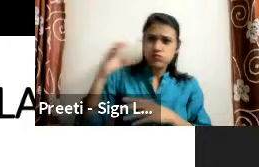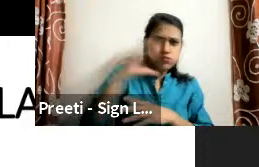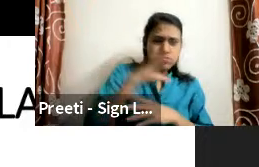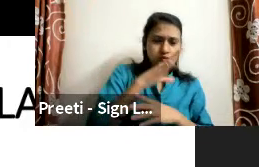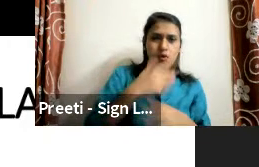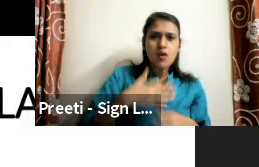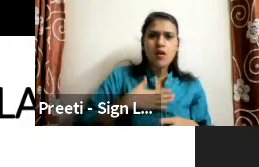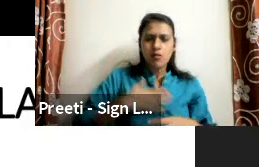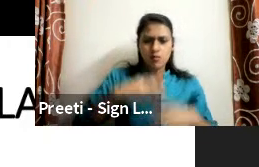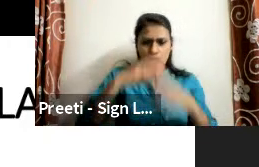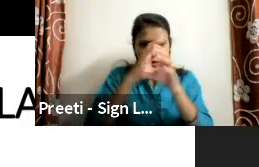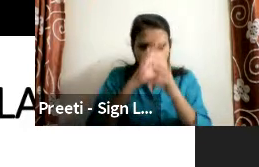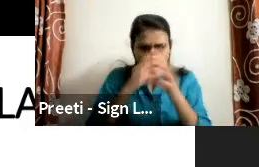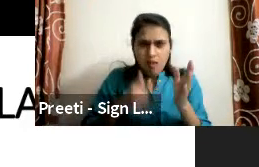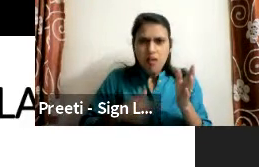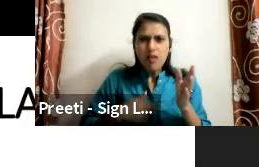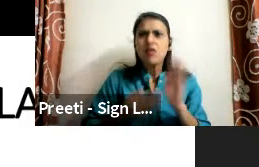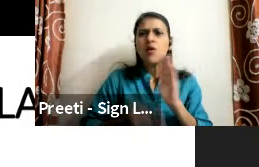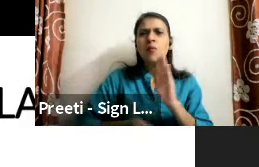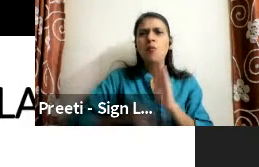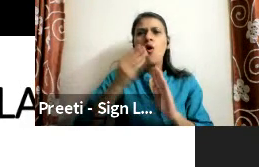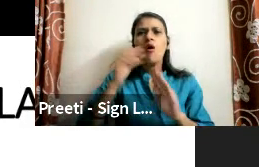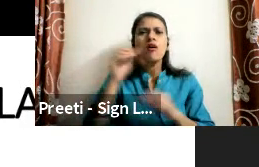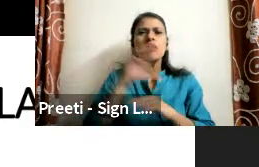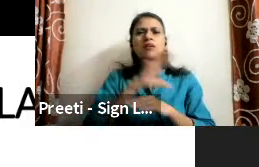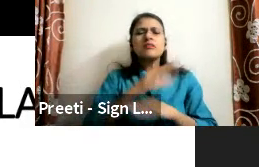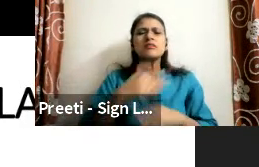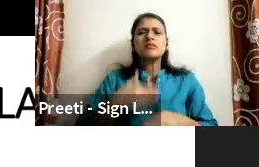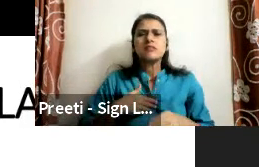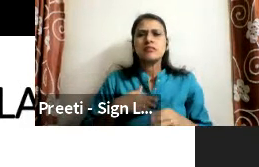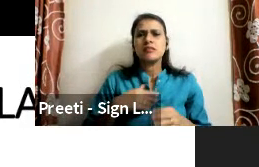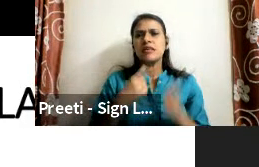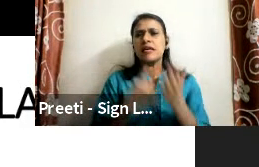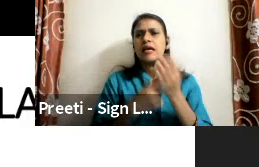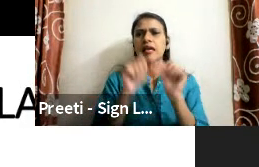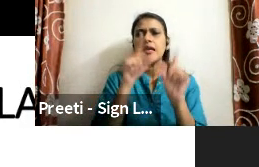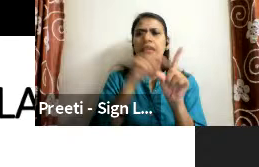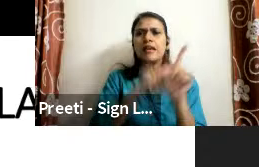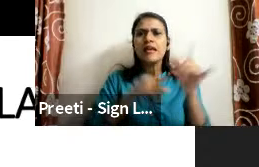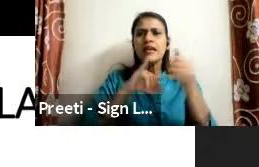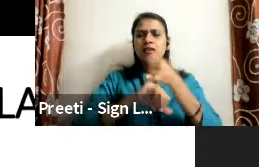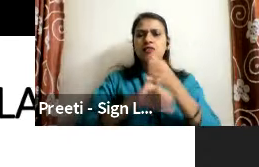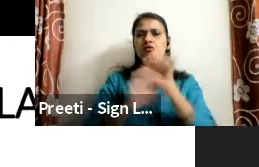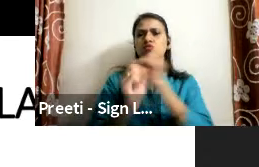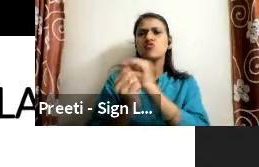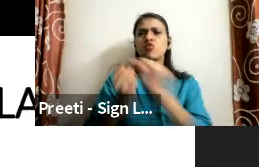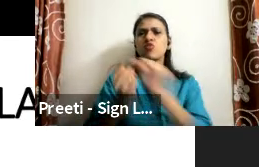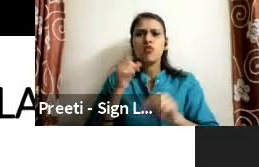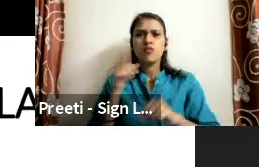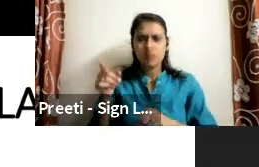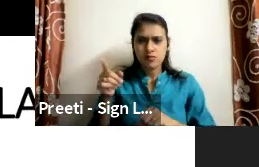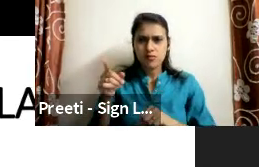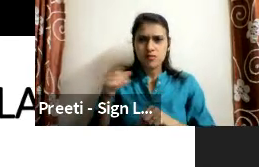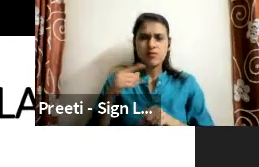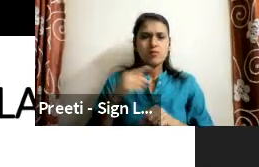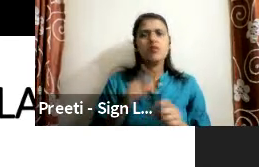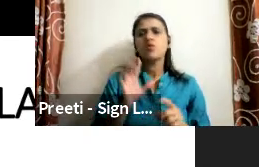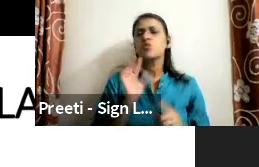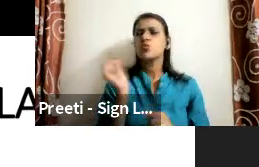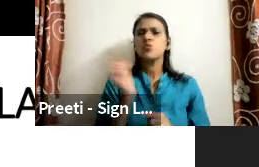any unnecessary investigations without the advice of your consulting physician is not very